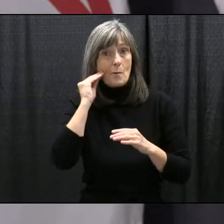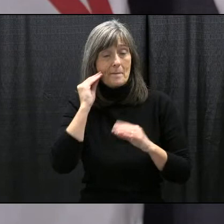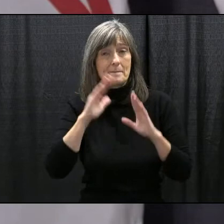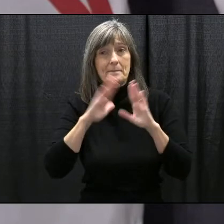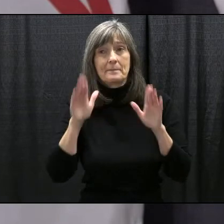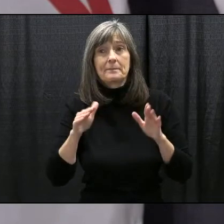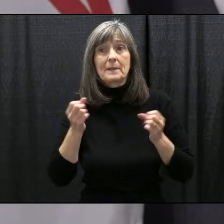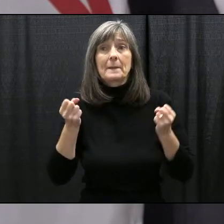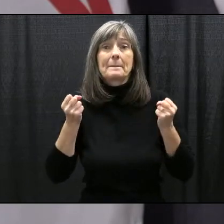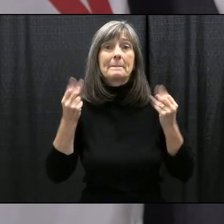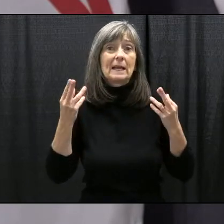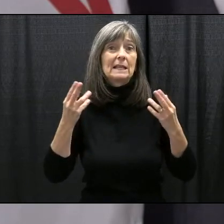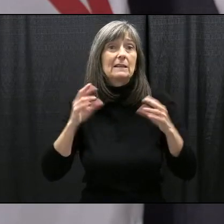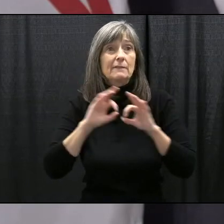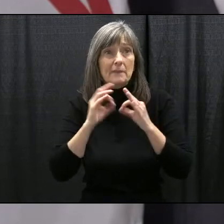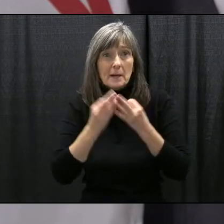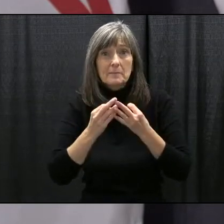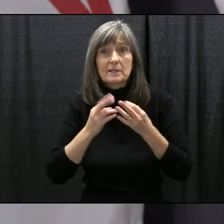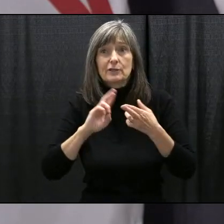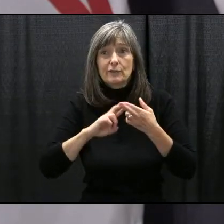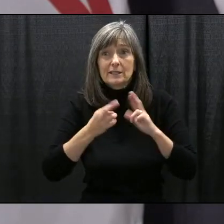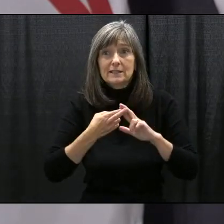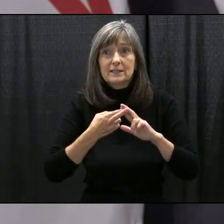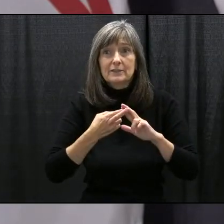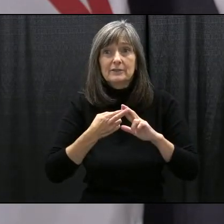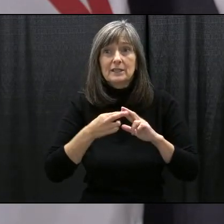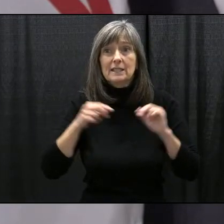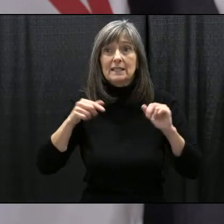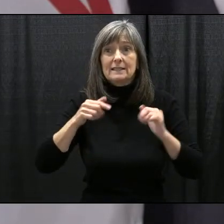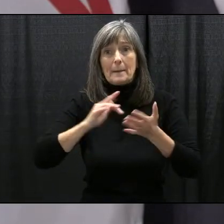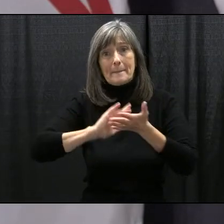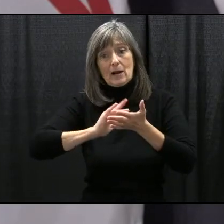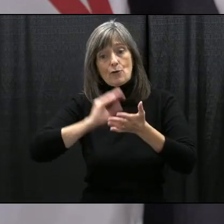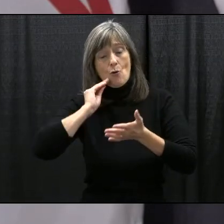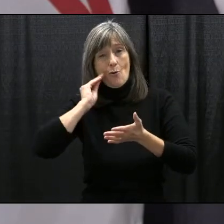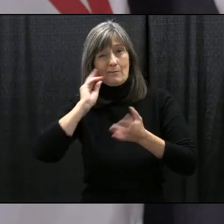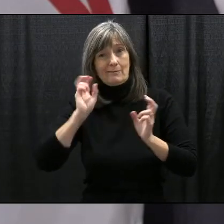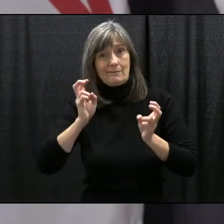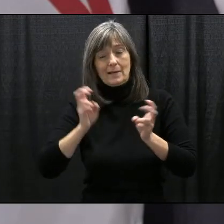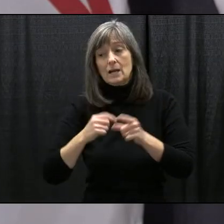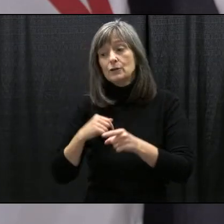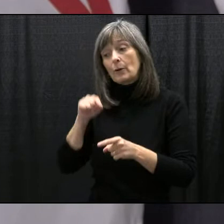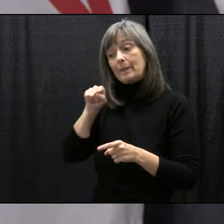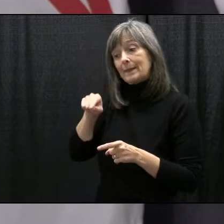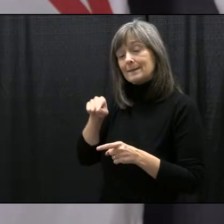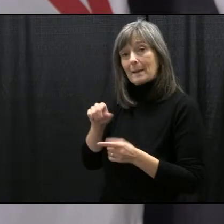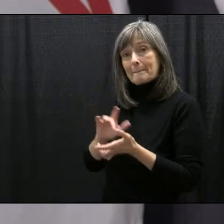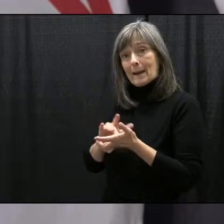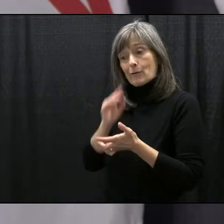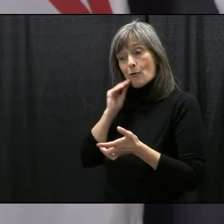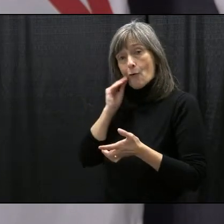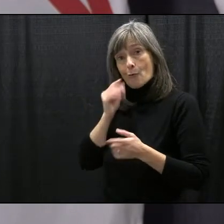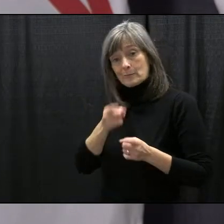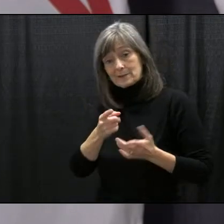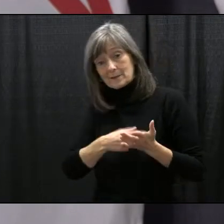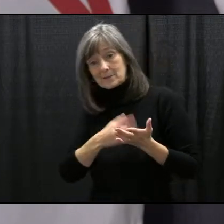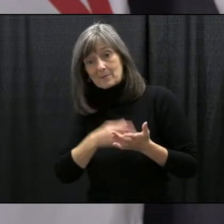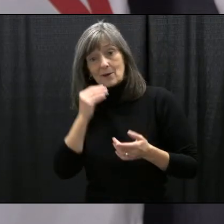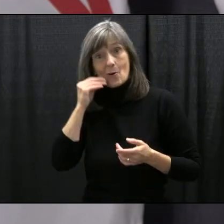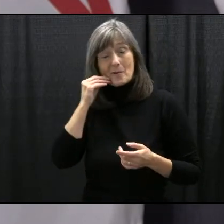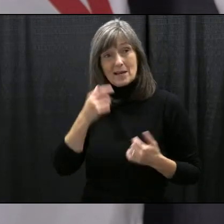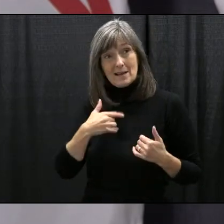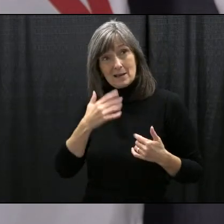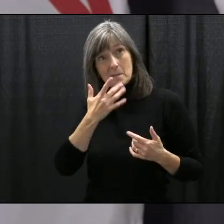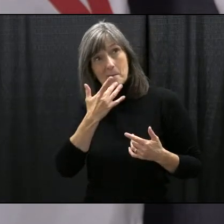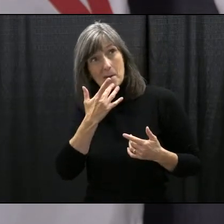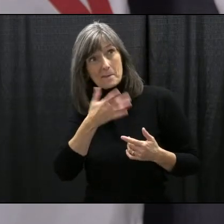many relatives in. This is a medical home, so if you're in need of care, you might not know whether it's your mum who's going to look after you or